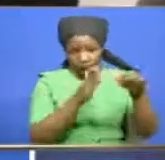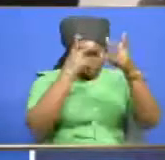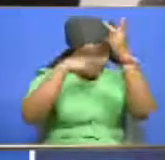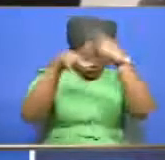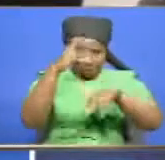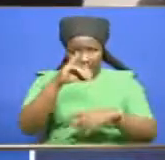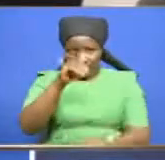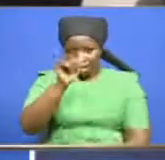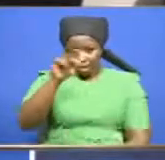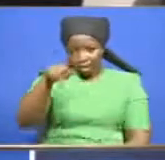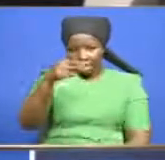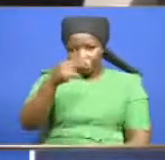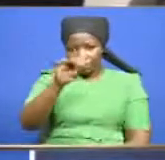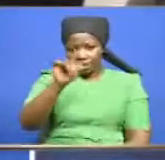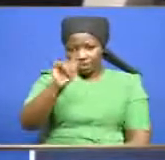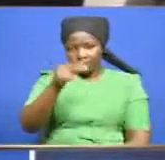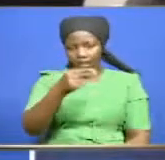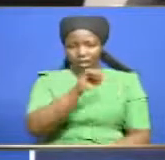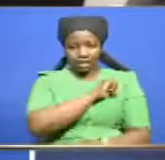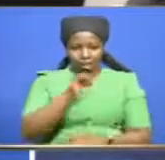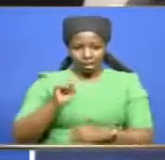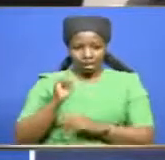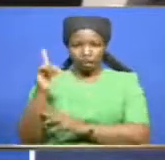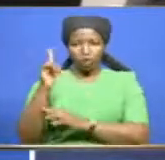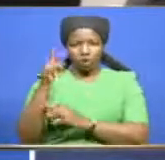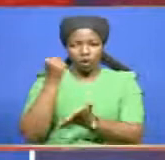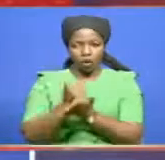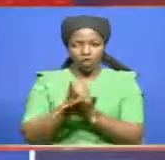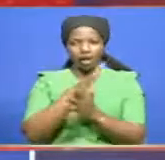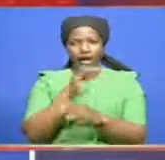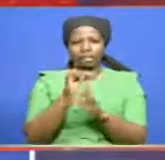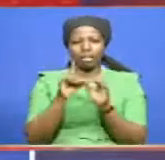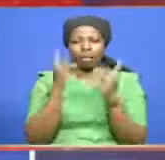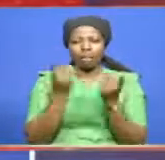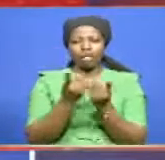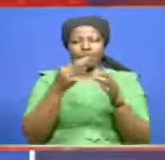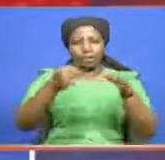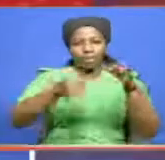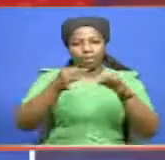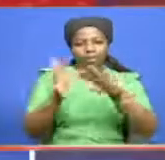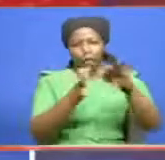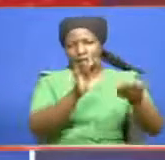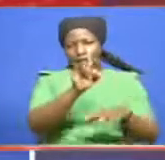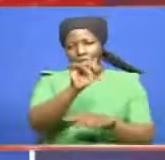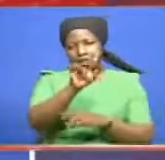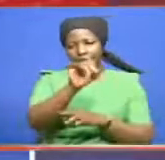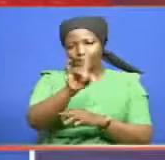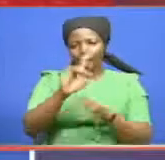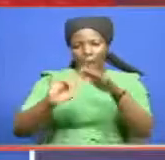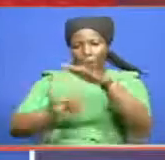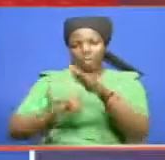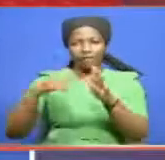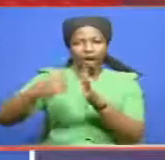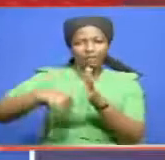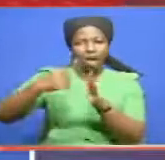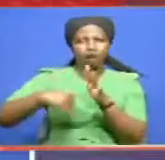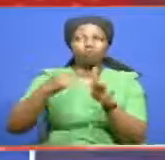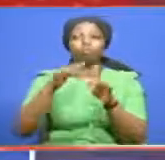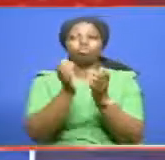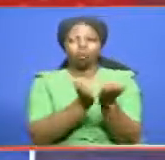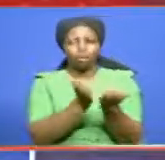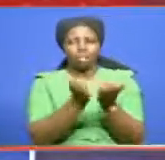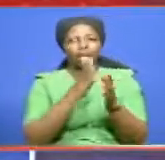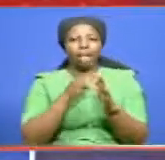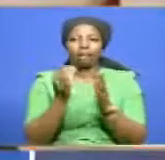Japheth Entiba Micheni, State Law Office and Department of Justice, David Osiani, Minister of Industrialization, Trade and